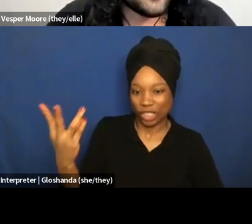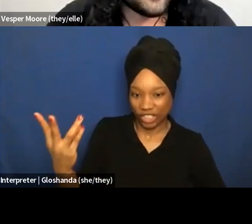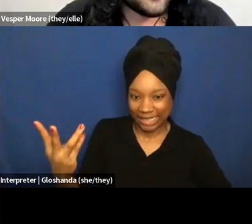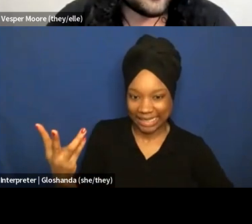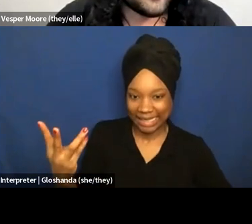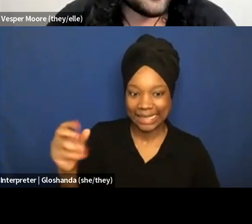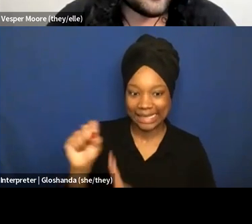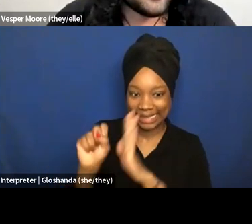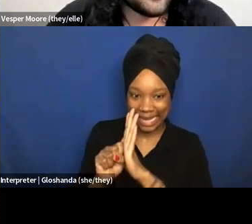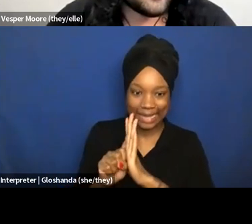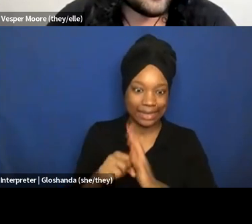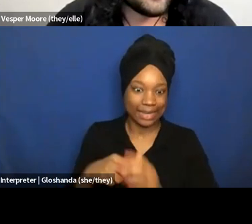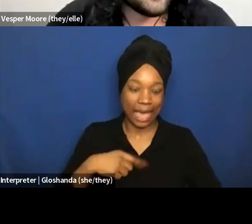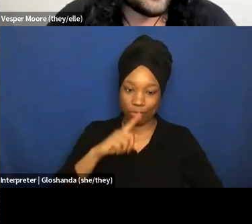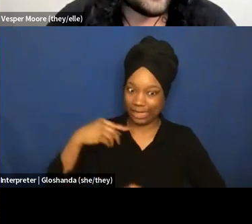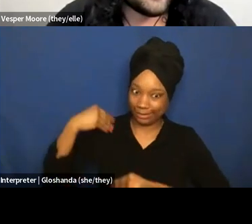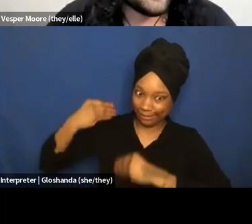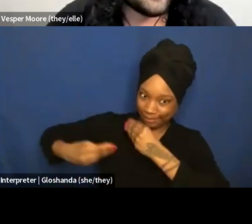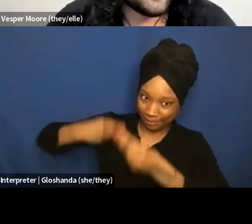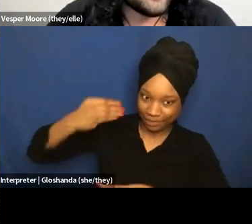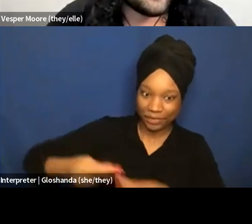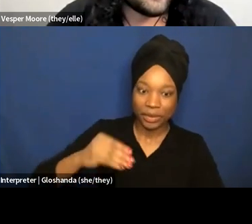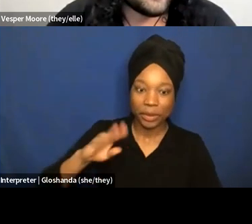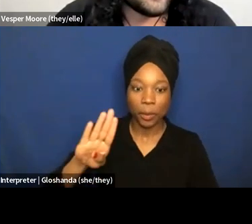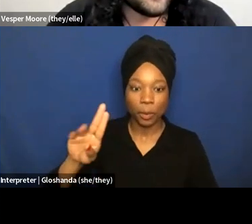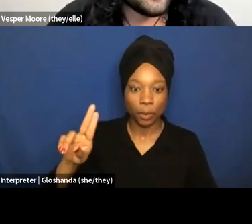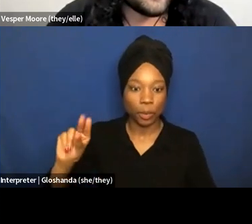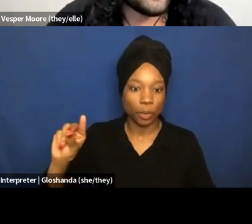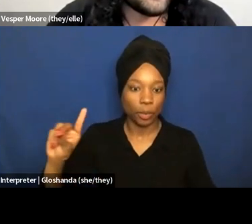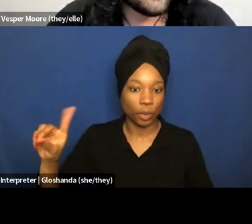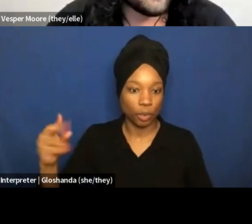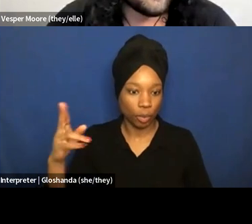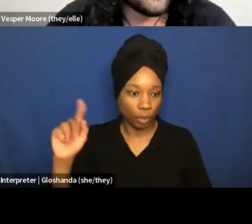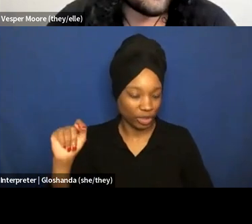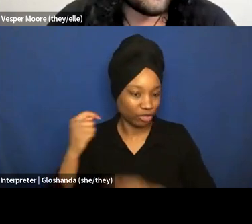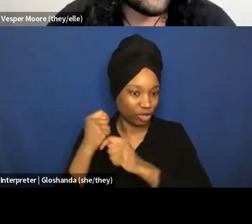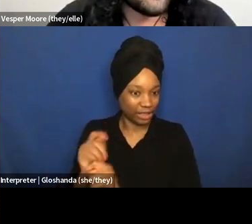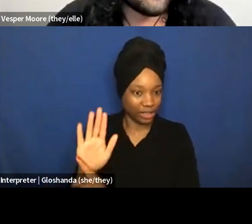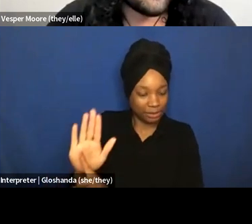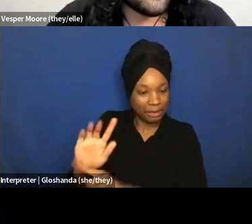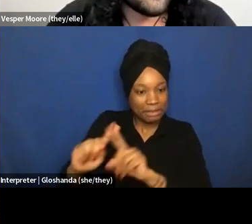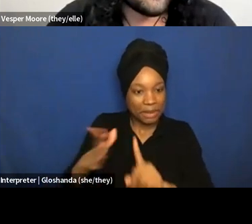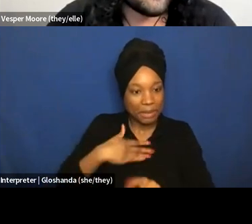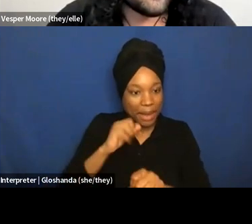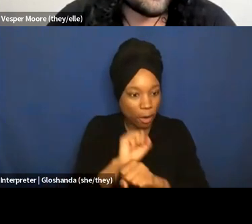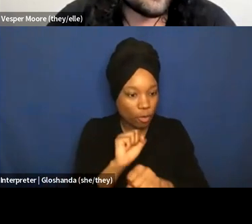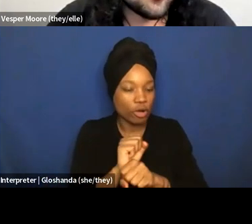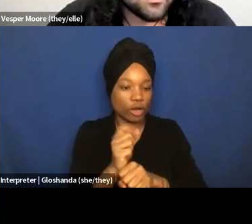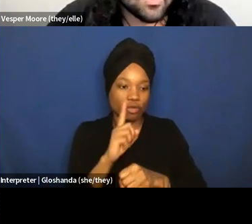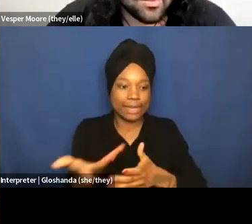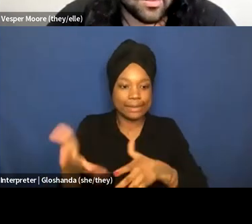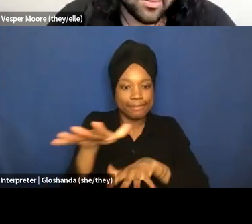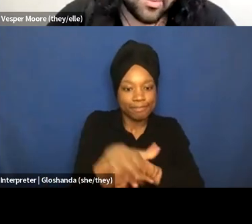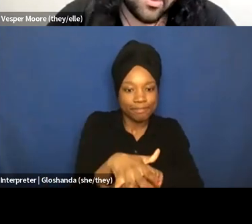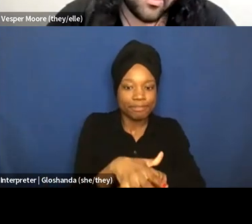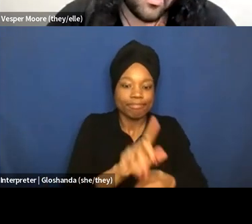very much come from the Buddhist tradition, but my work in integrating and supporting tantric and as well